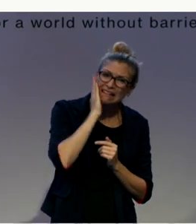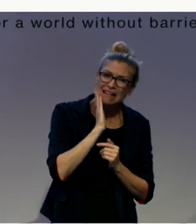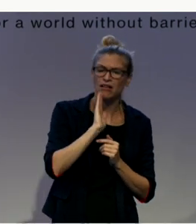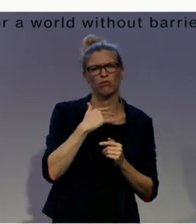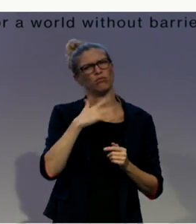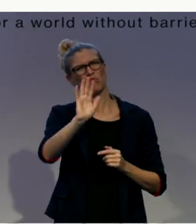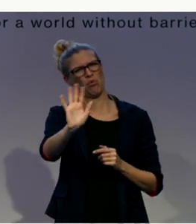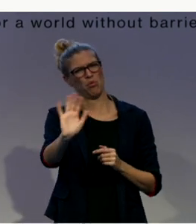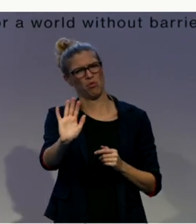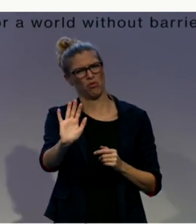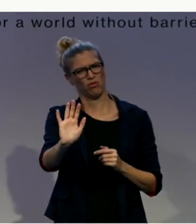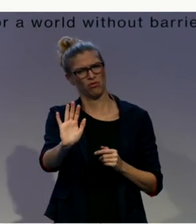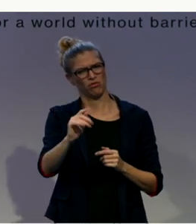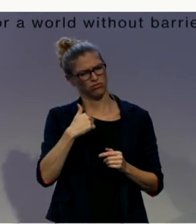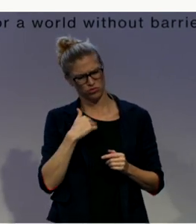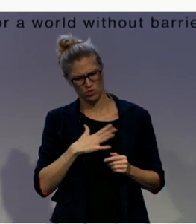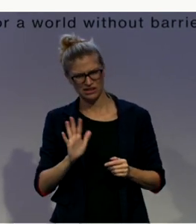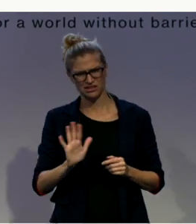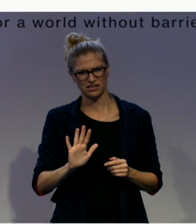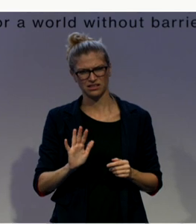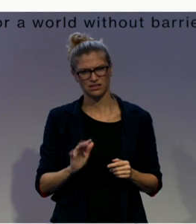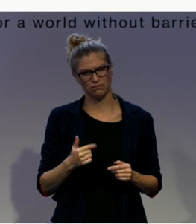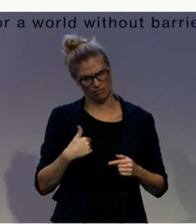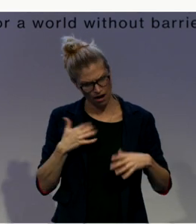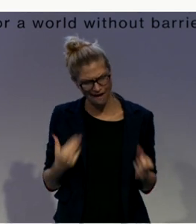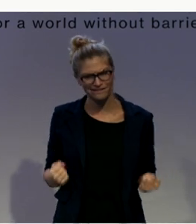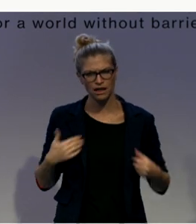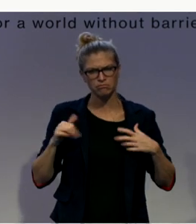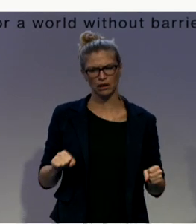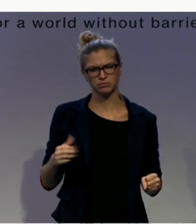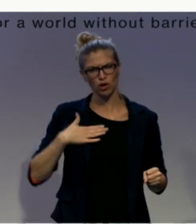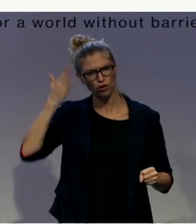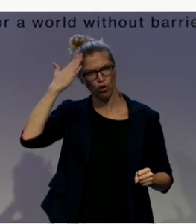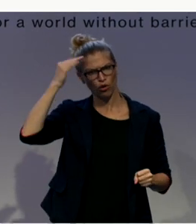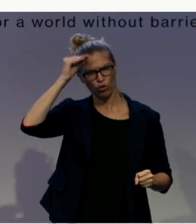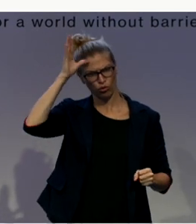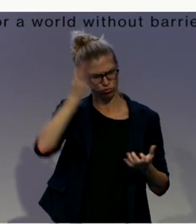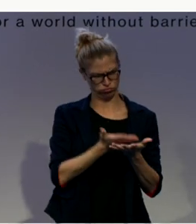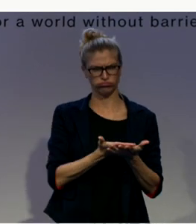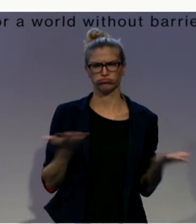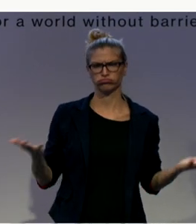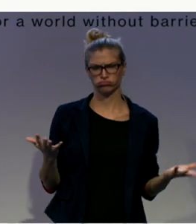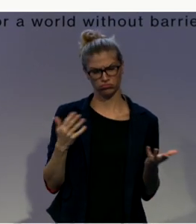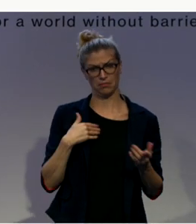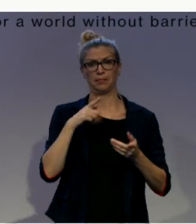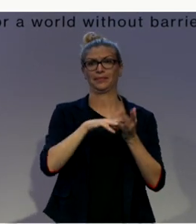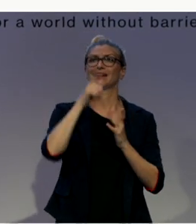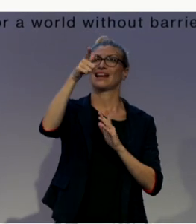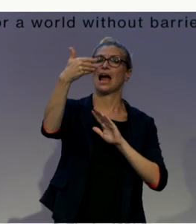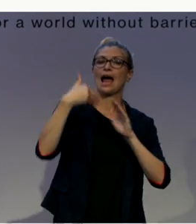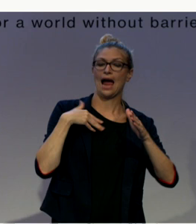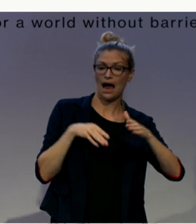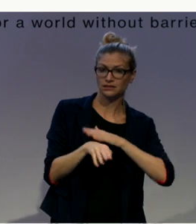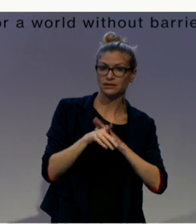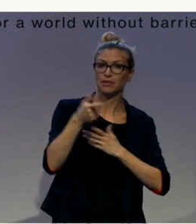him, what are you going to offer him? I tell him, do you have accessible bathrooms? Do you have accessible transportation? Is